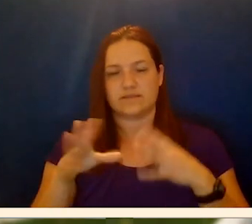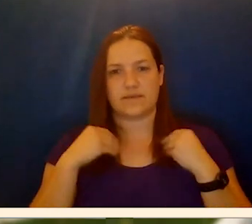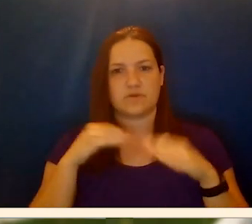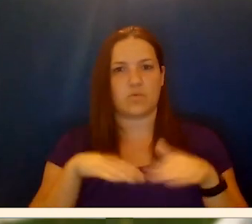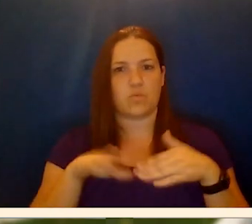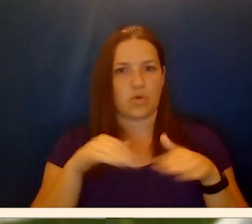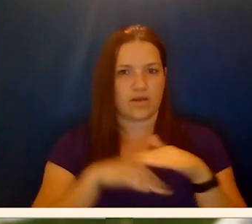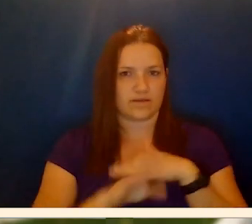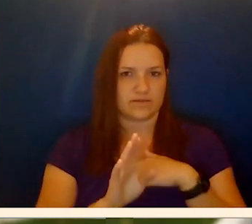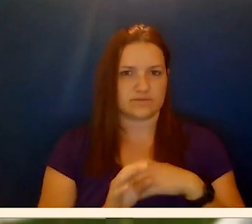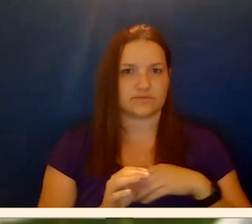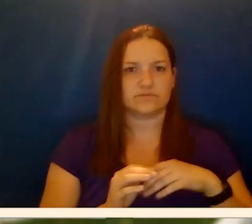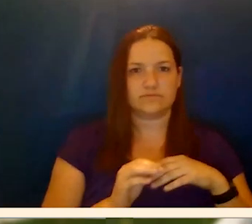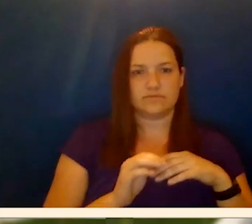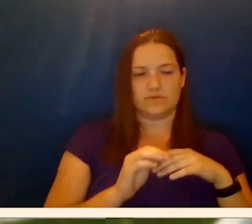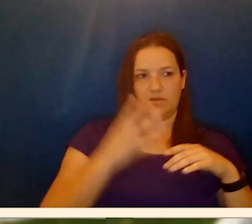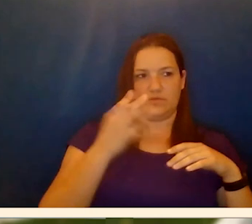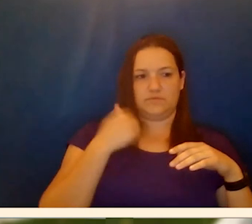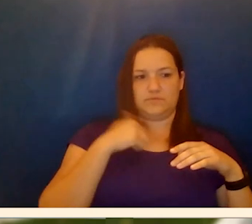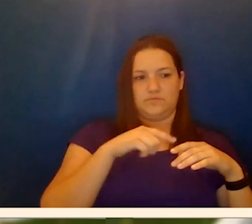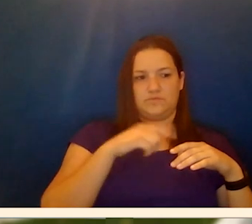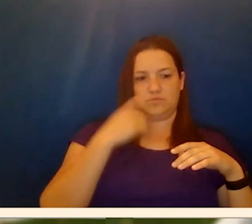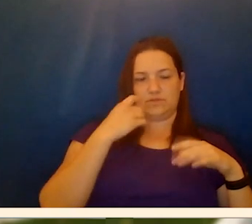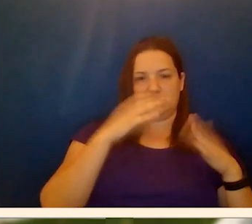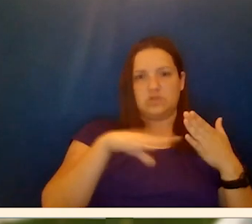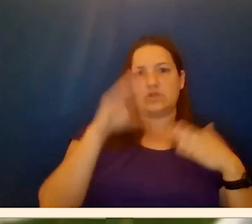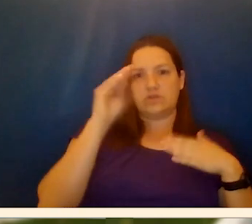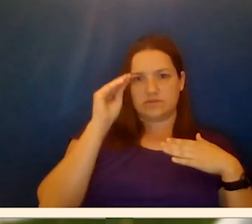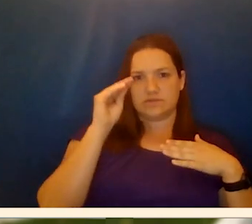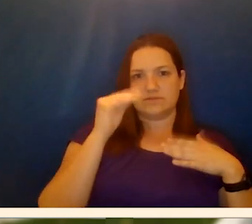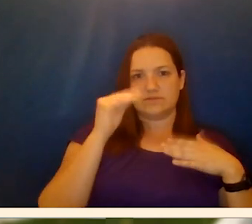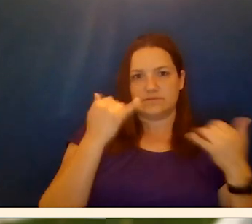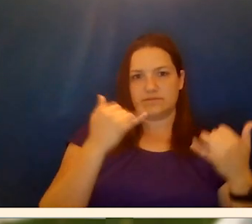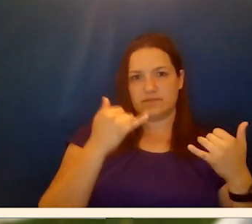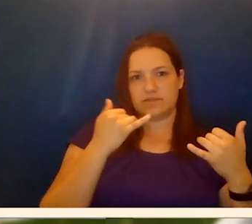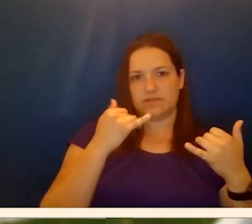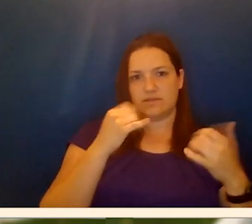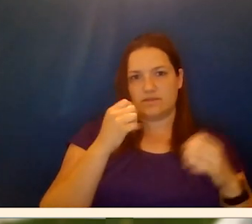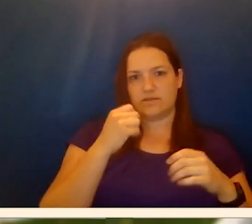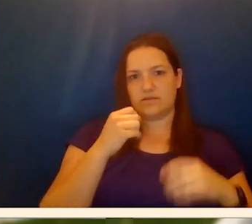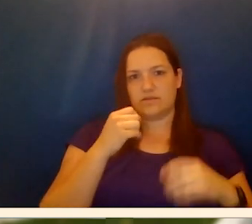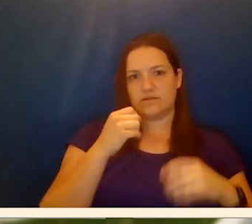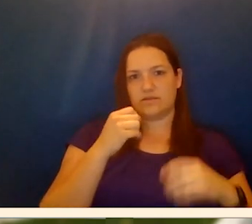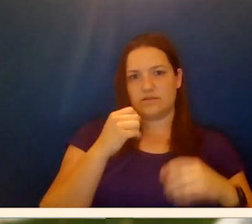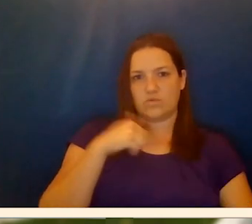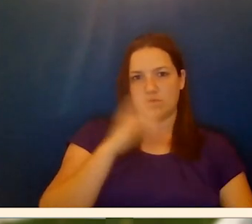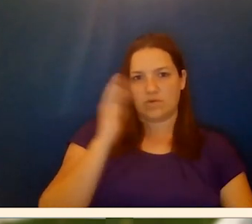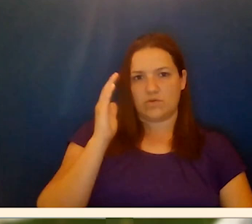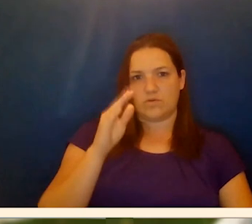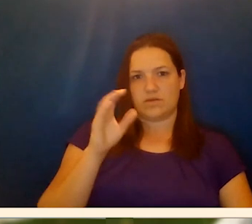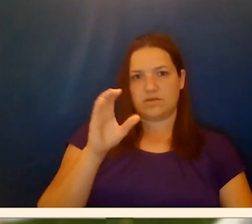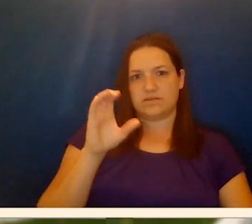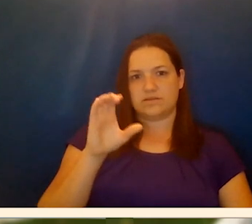I just learned today, confirmed with Ryan Gates, that we're going to put the C trains back at our other 4